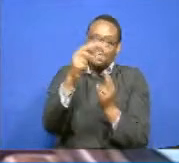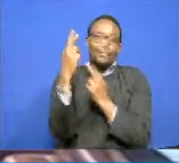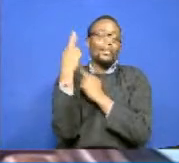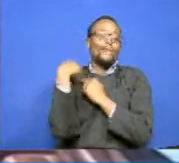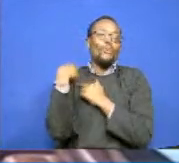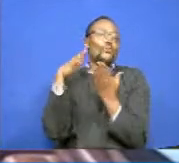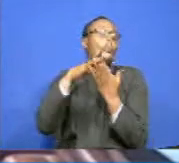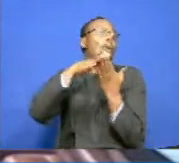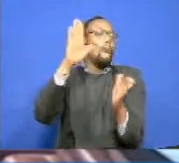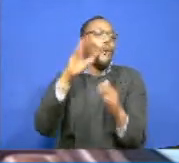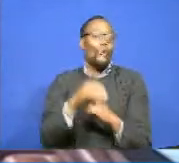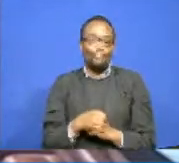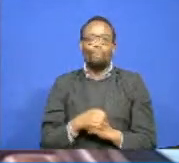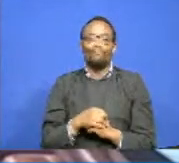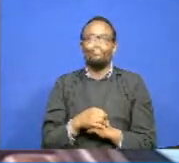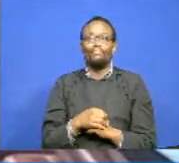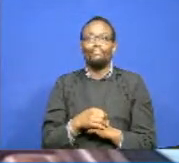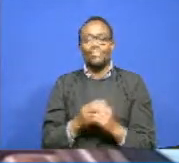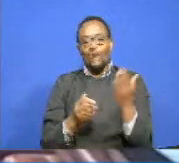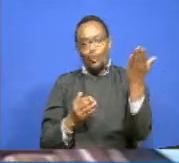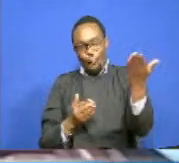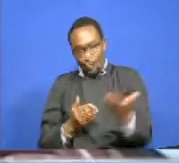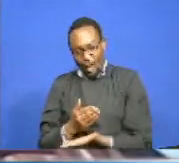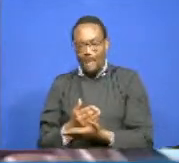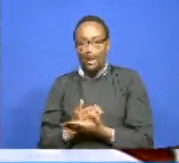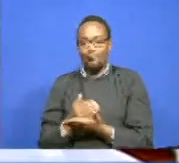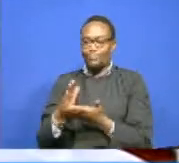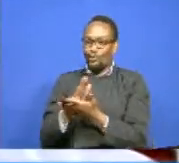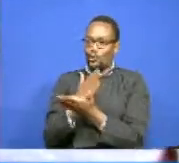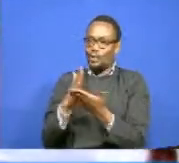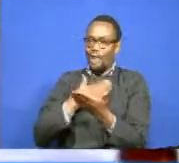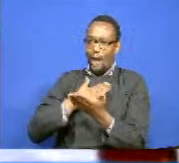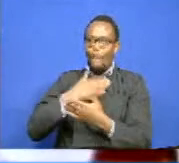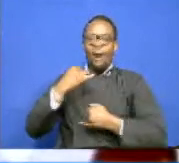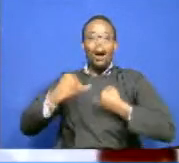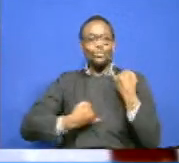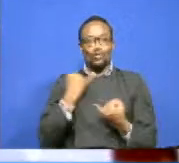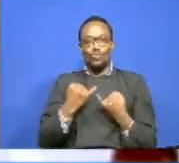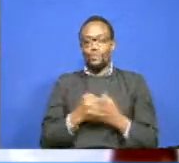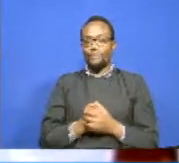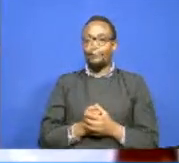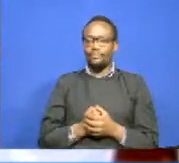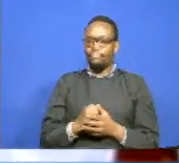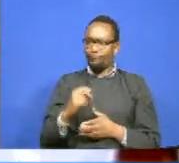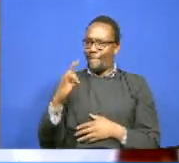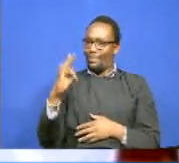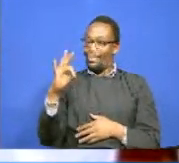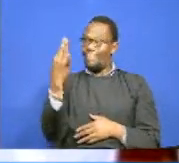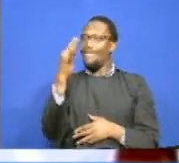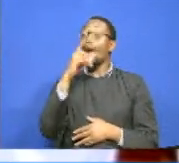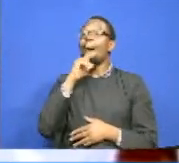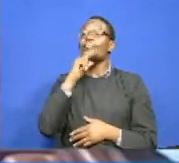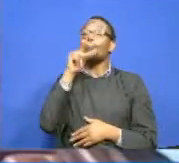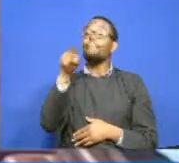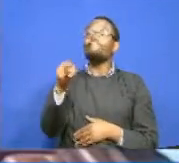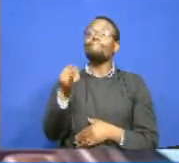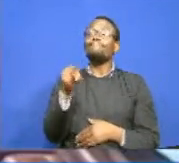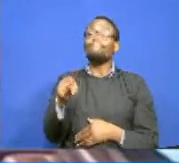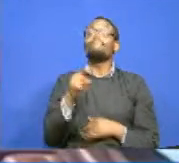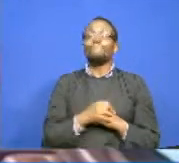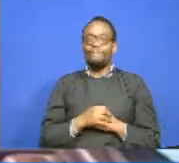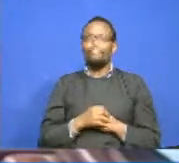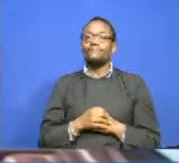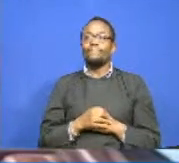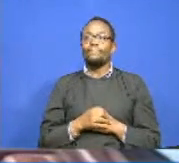in charge of many things. Come and share your master's happiness. Then the one who had received